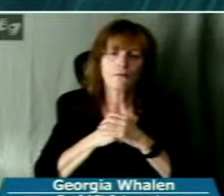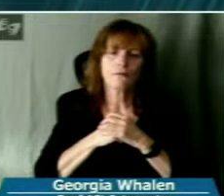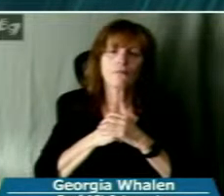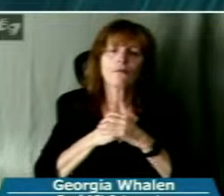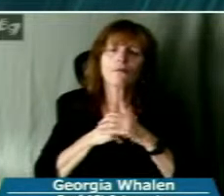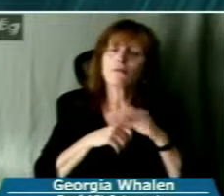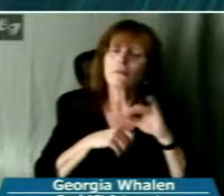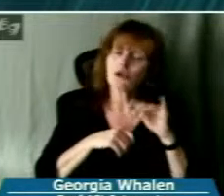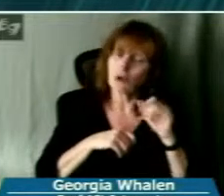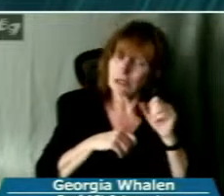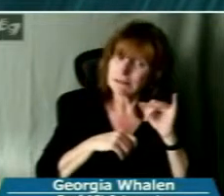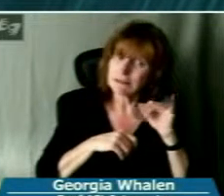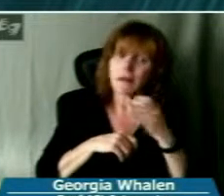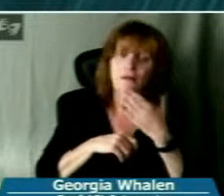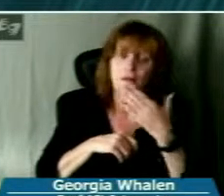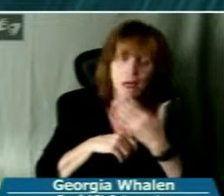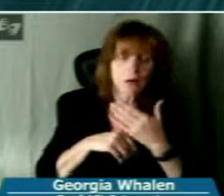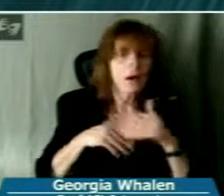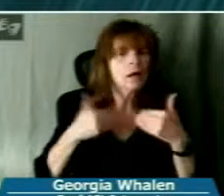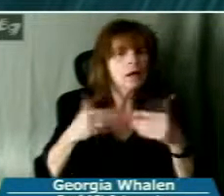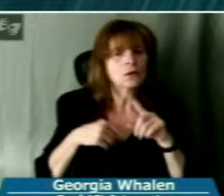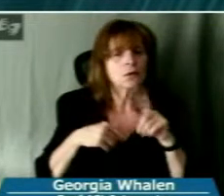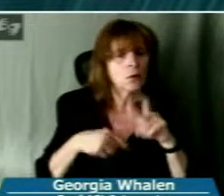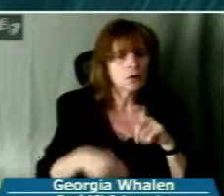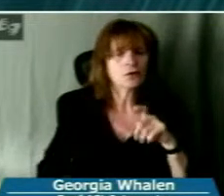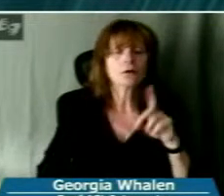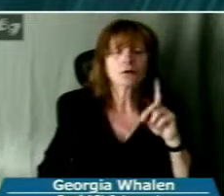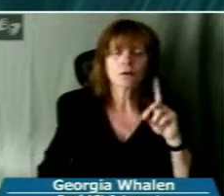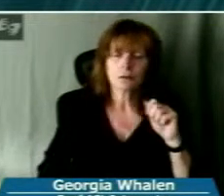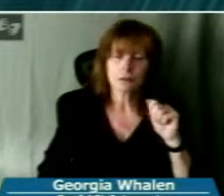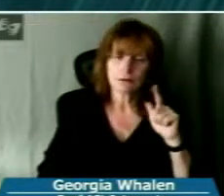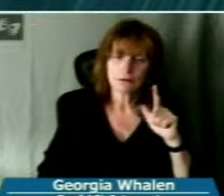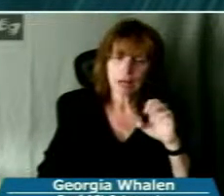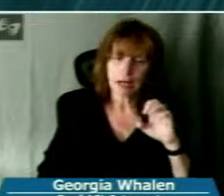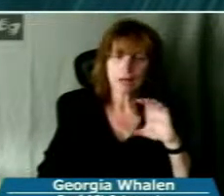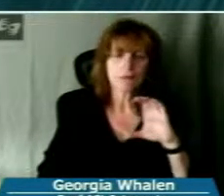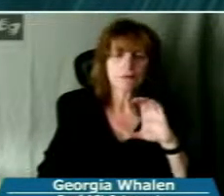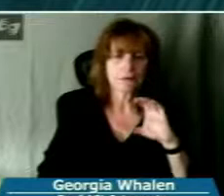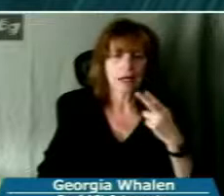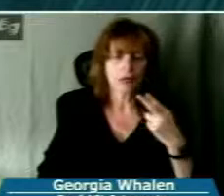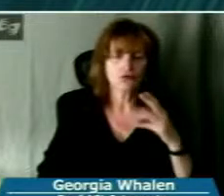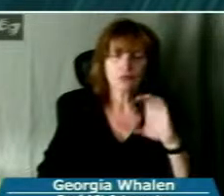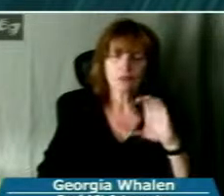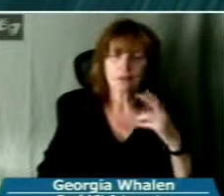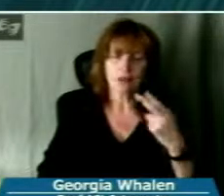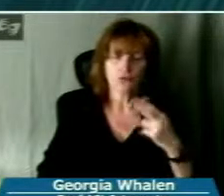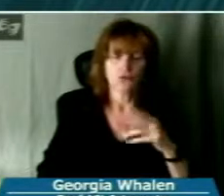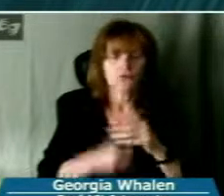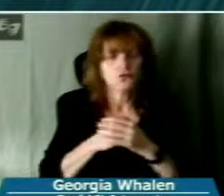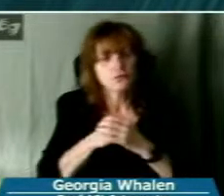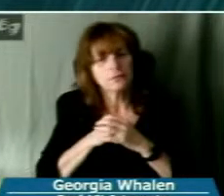Thanks, Paul. Next question will be for Dale from CHCH. Dale, you can go ahead.